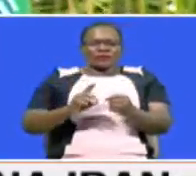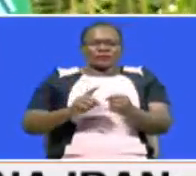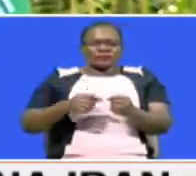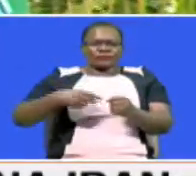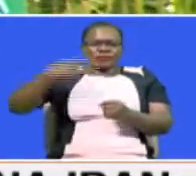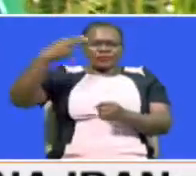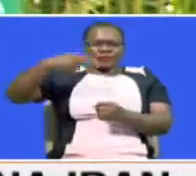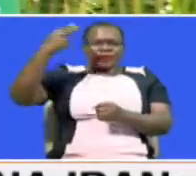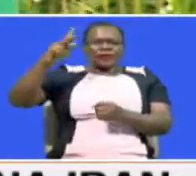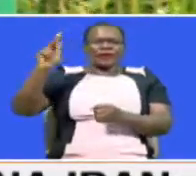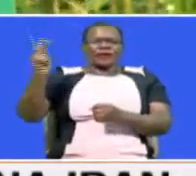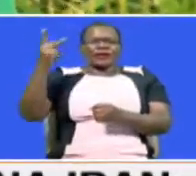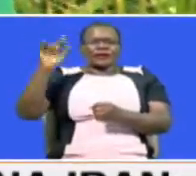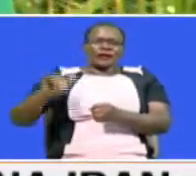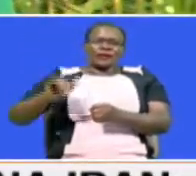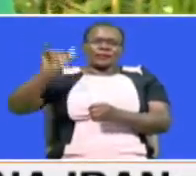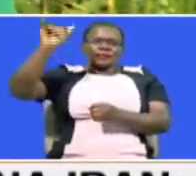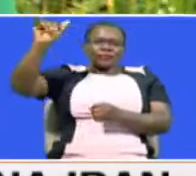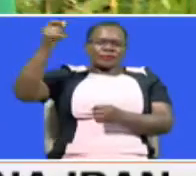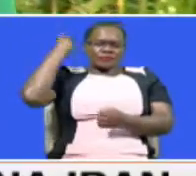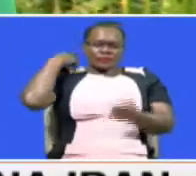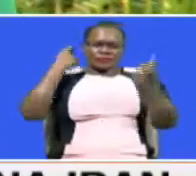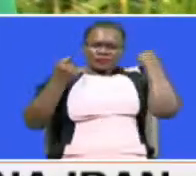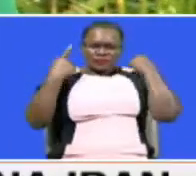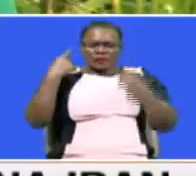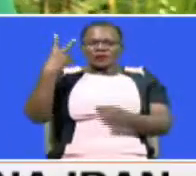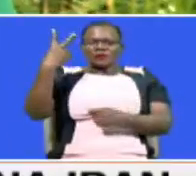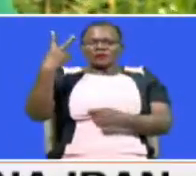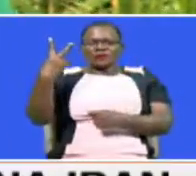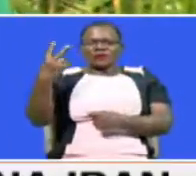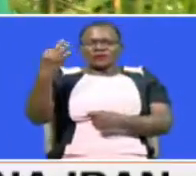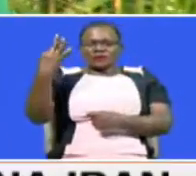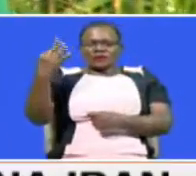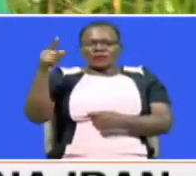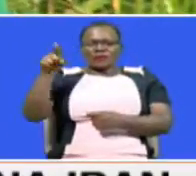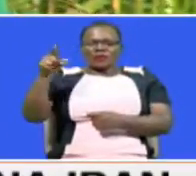trajectory. Kenya exported tea worth